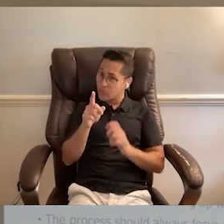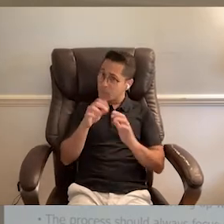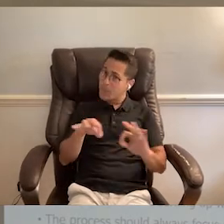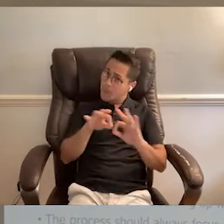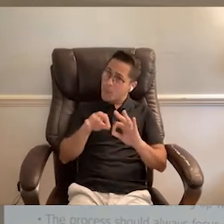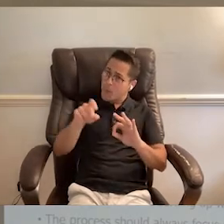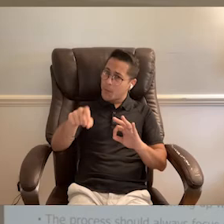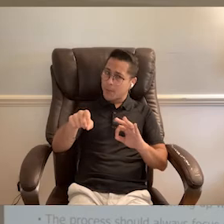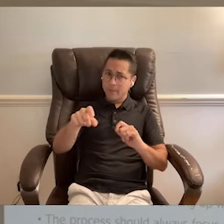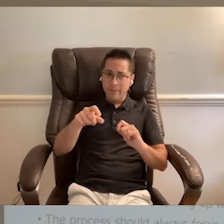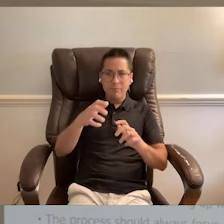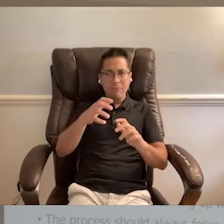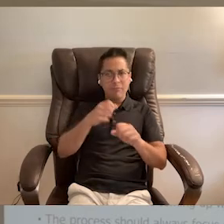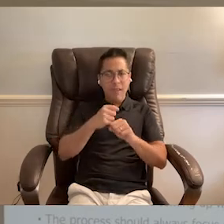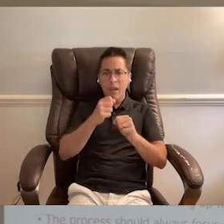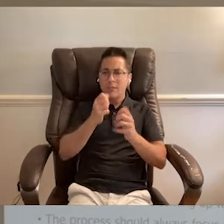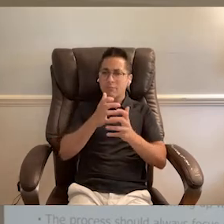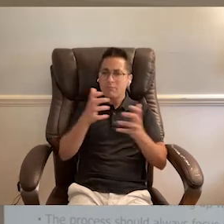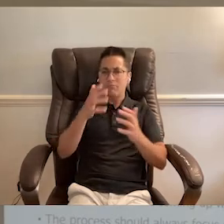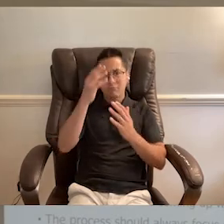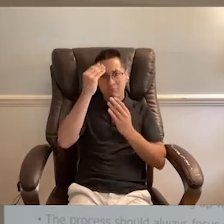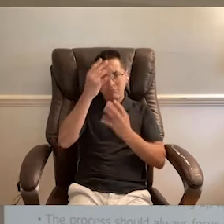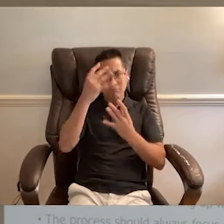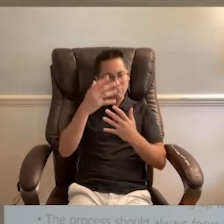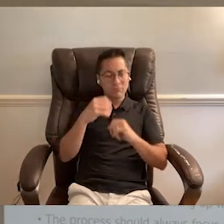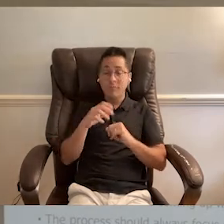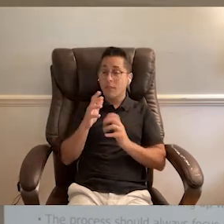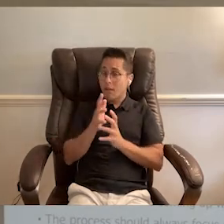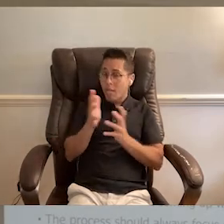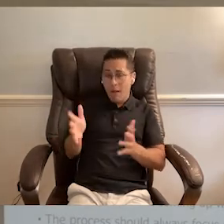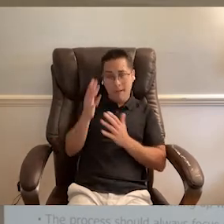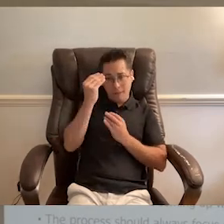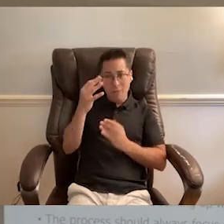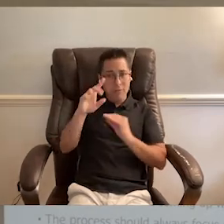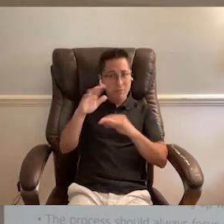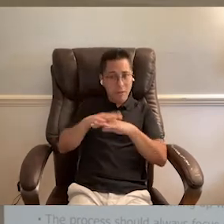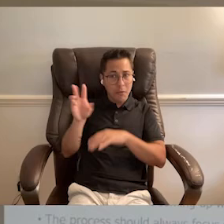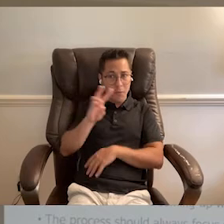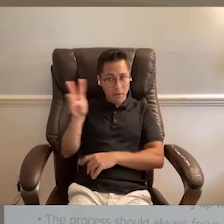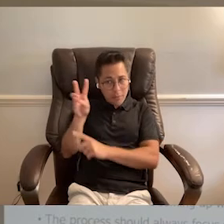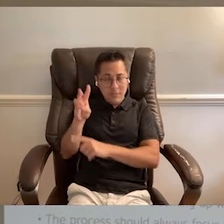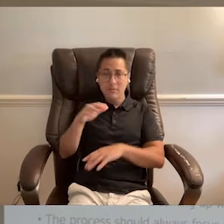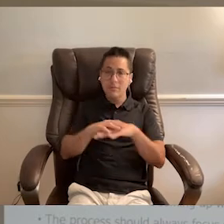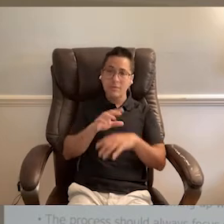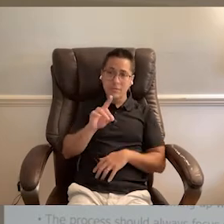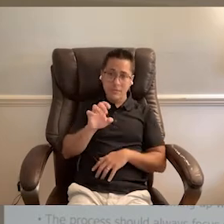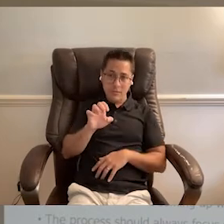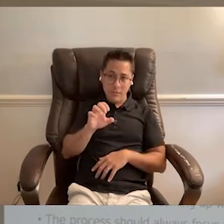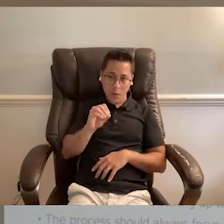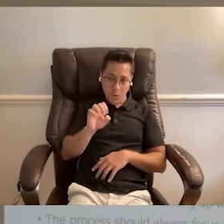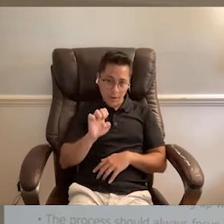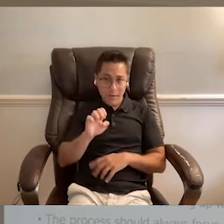much information. Like I said, there's a lot of information on our website and the DOE website, and I will talk about